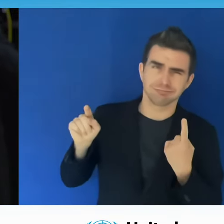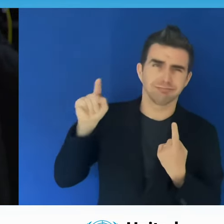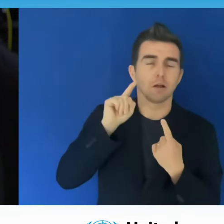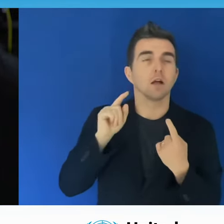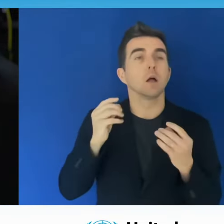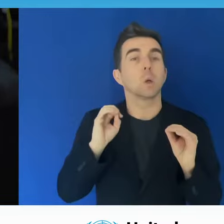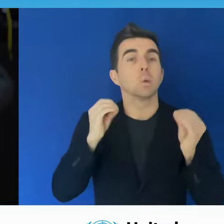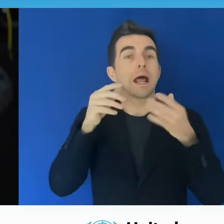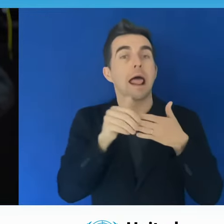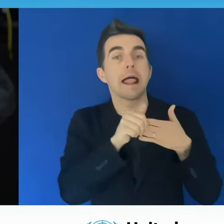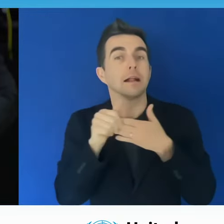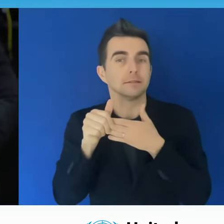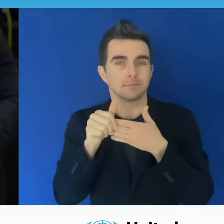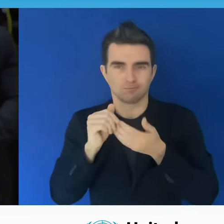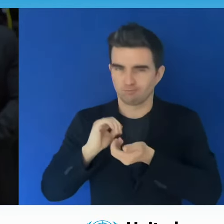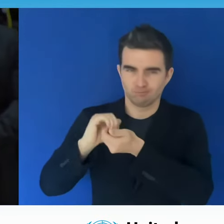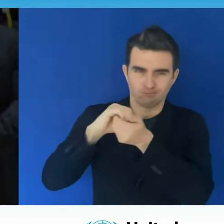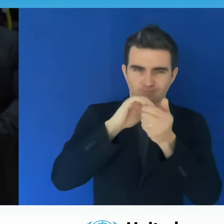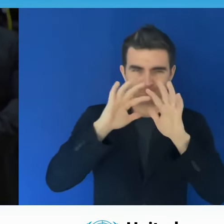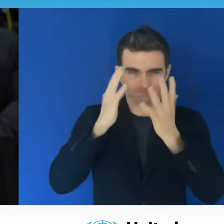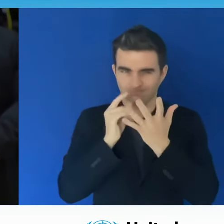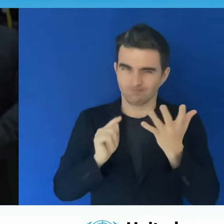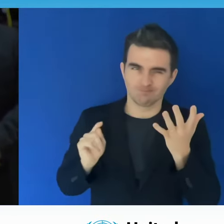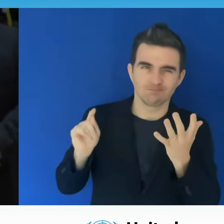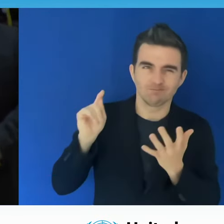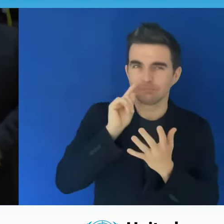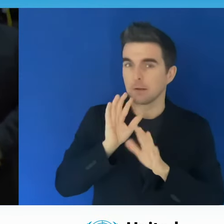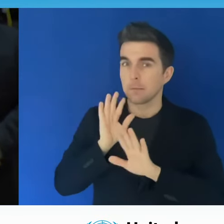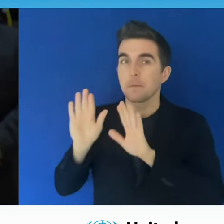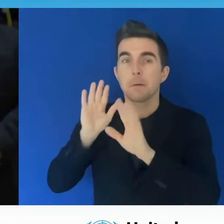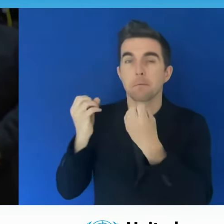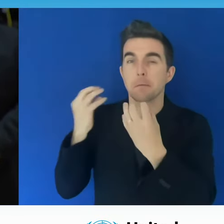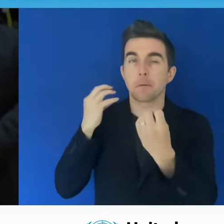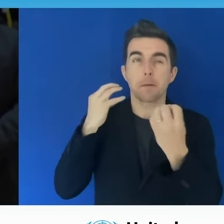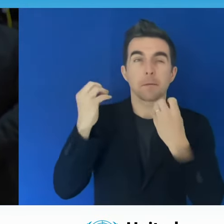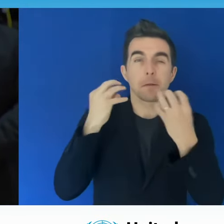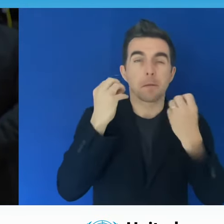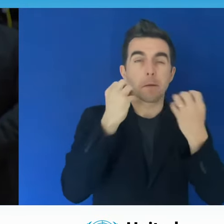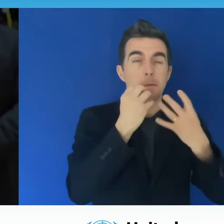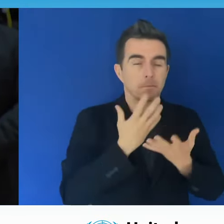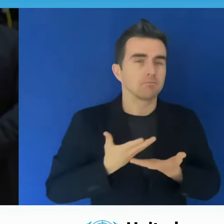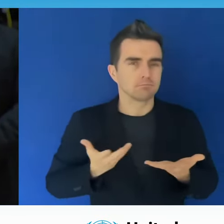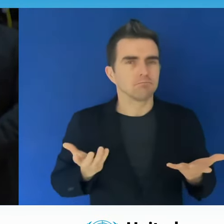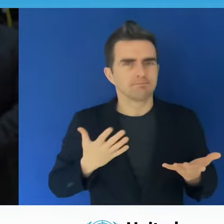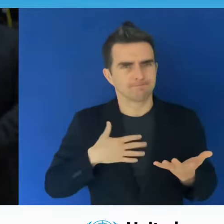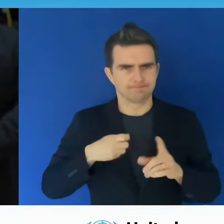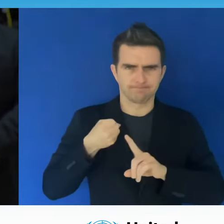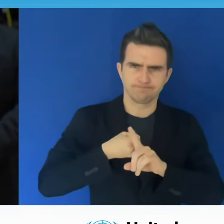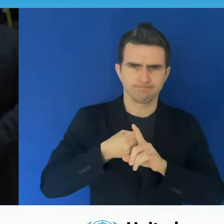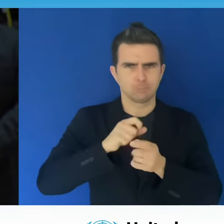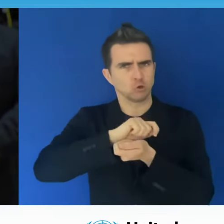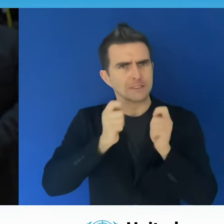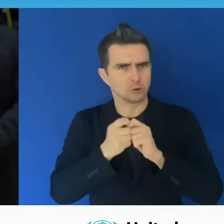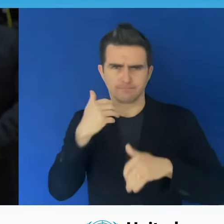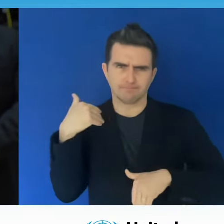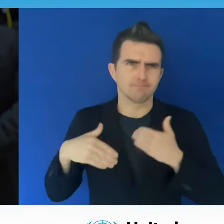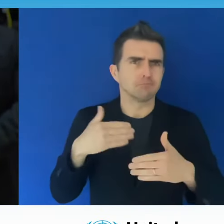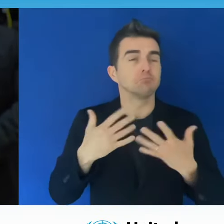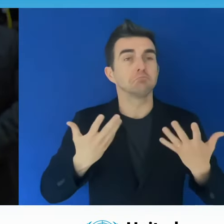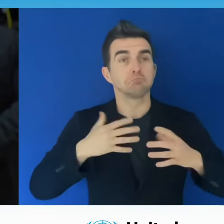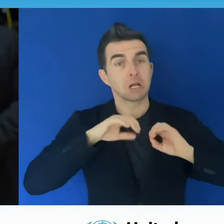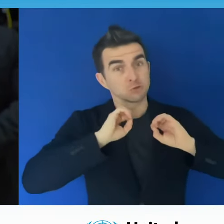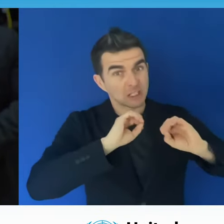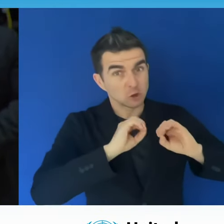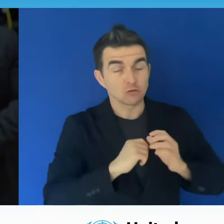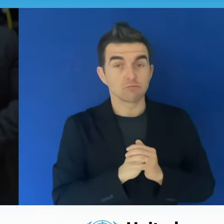of education or democracy or planet through their initiatives, small platforms, and campaigns, I